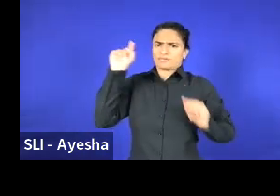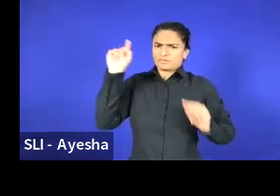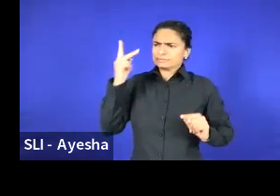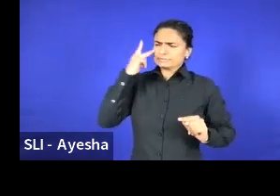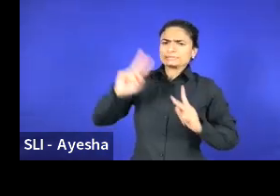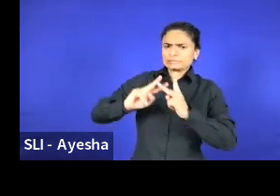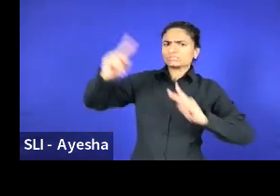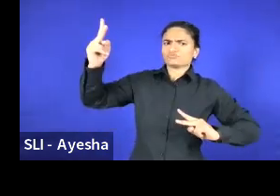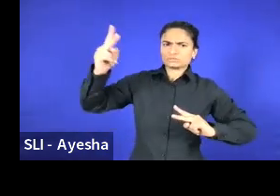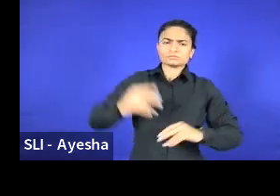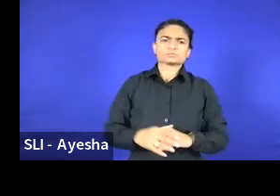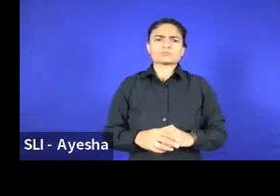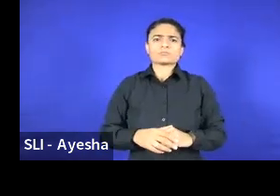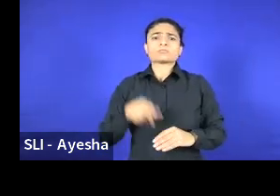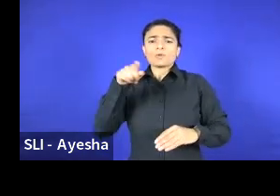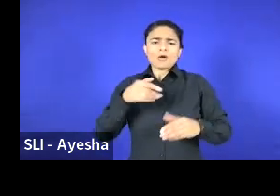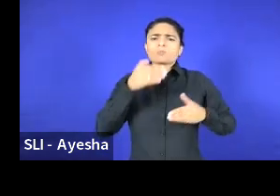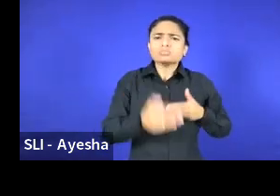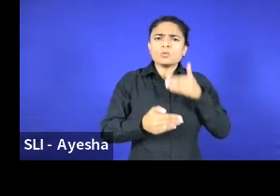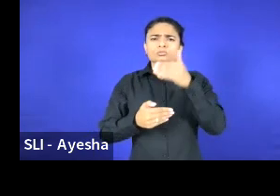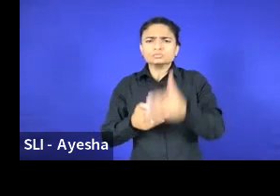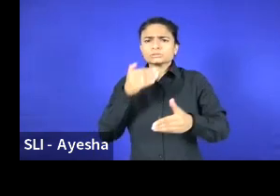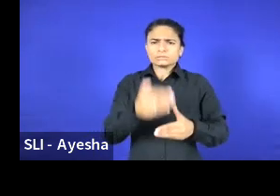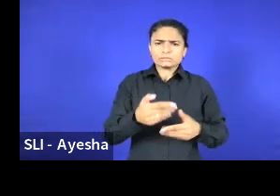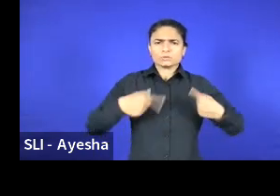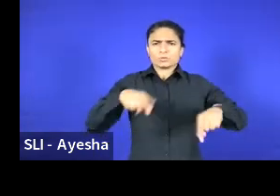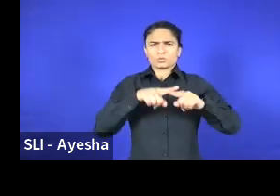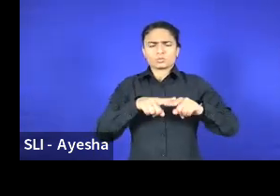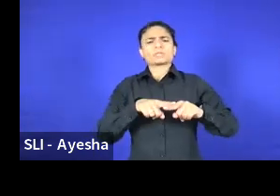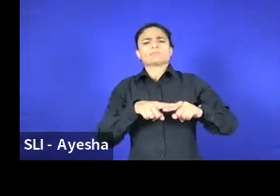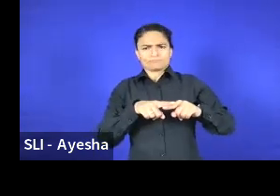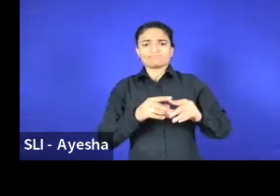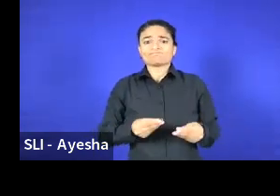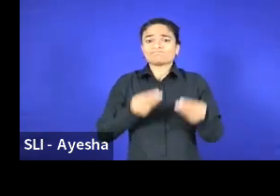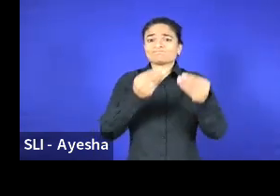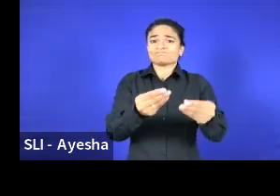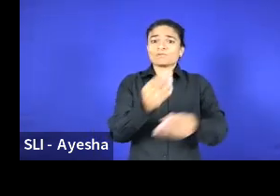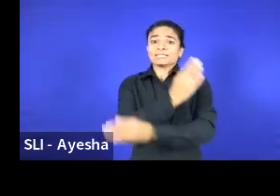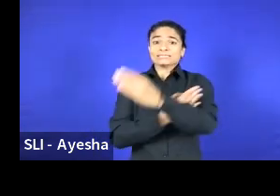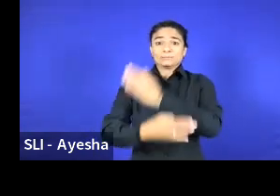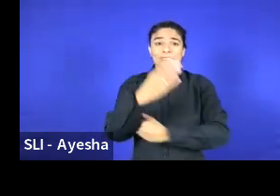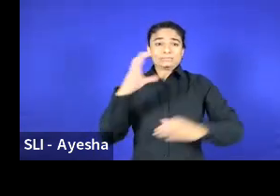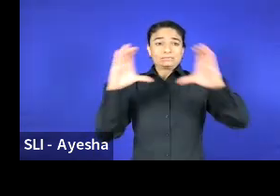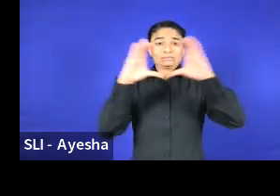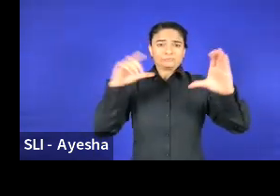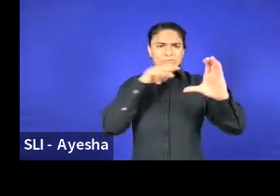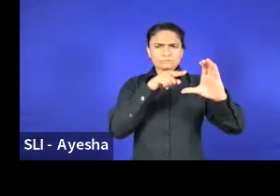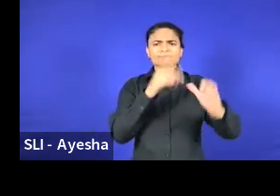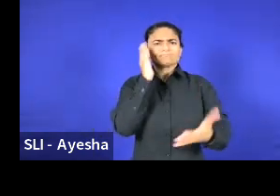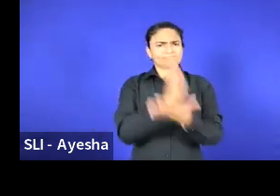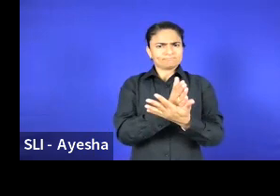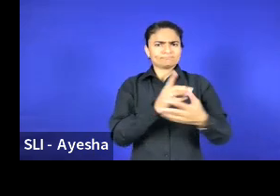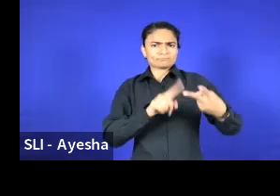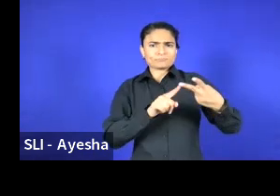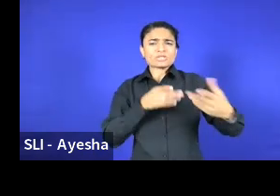are facing, and I think Al-Radi at the beginning really highlighted that, which is how do we ensure that the